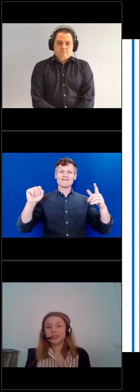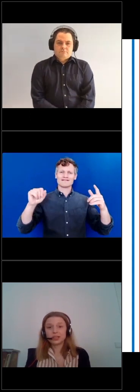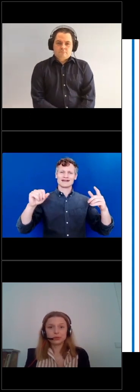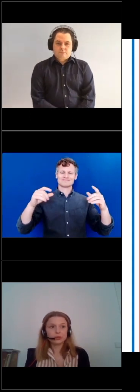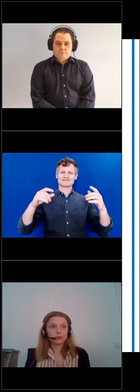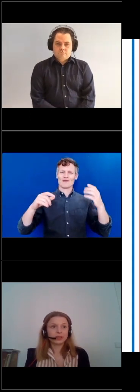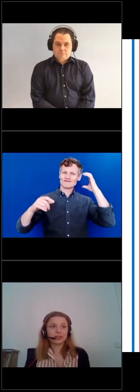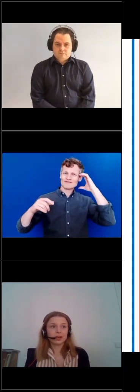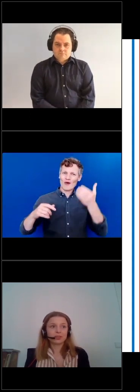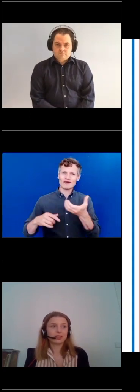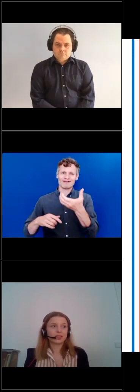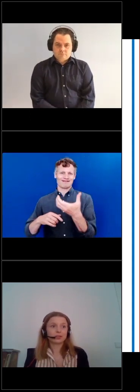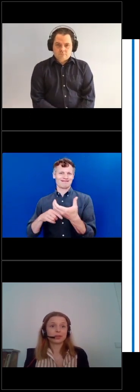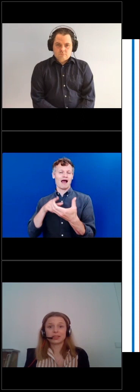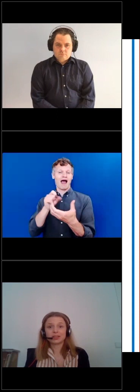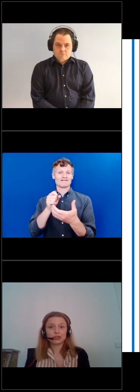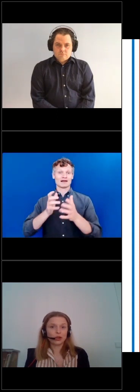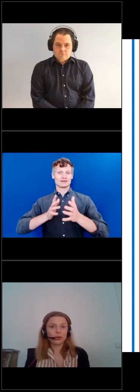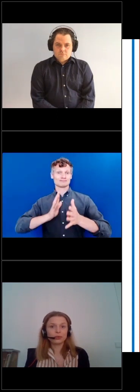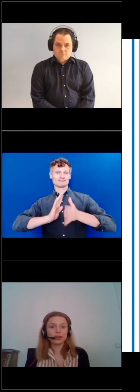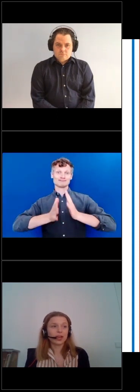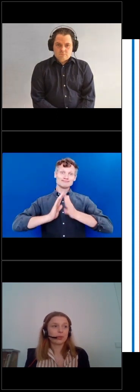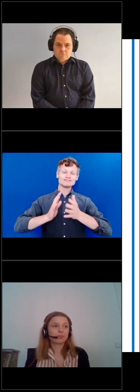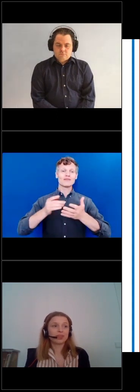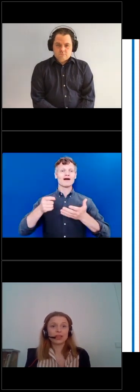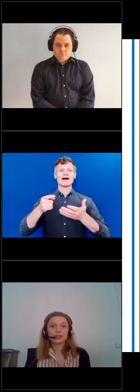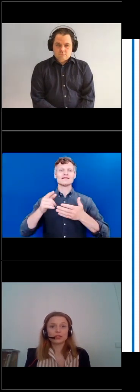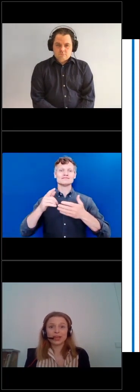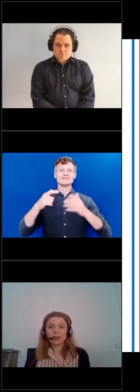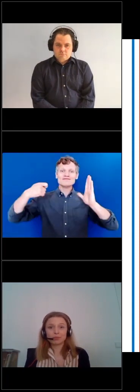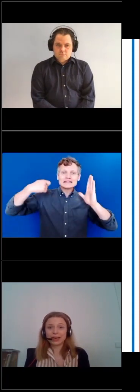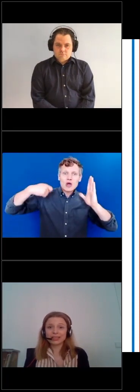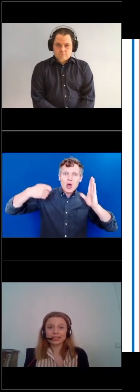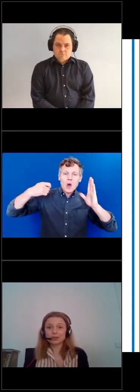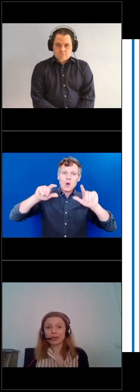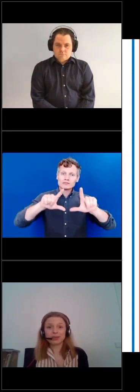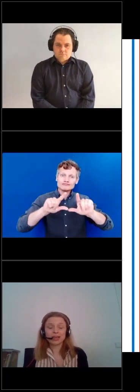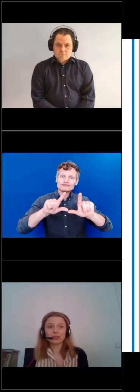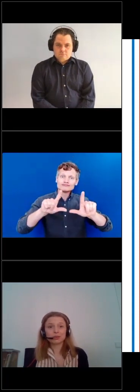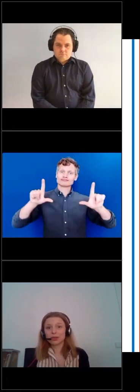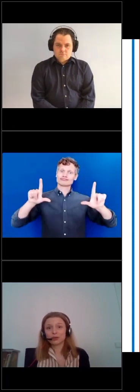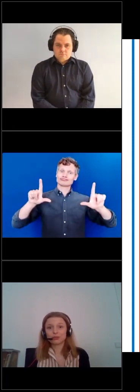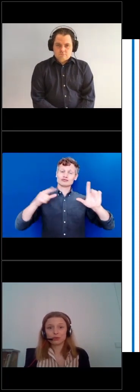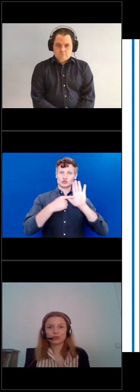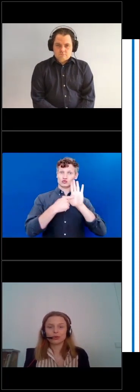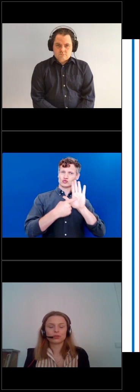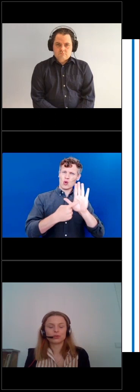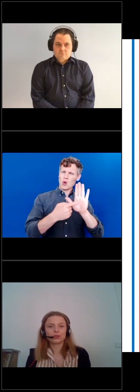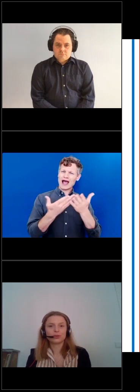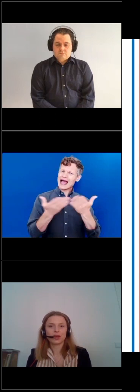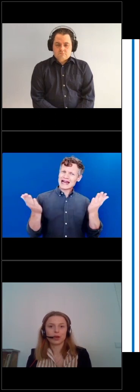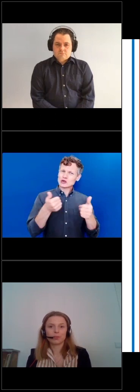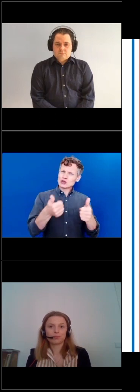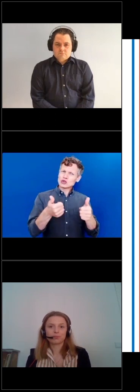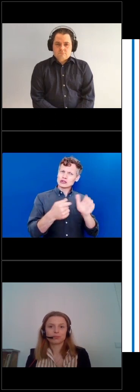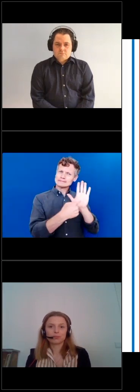there videos where this experience is shown? So any good practices, maybe that could be of use also